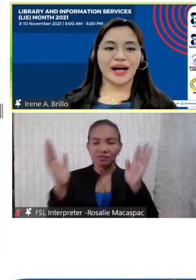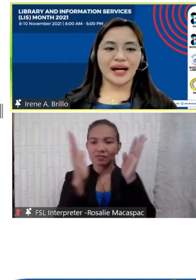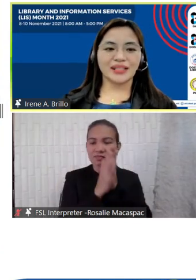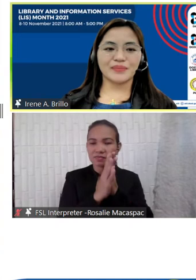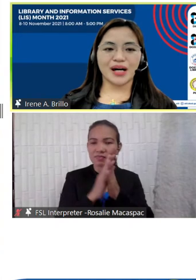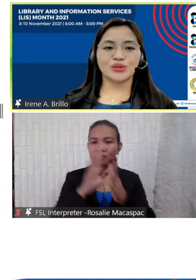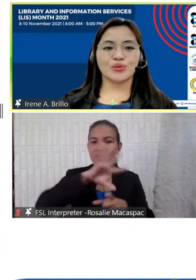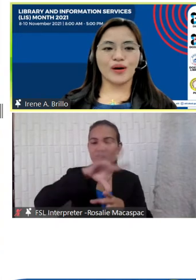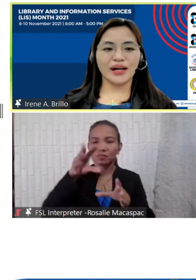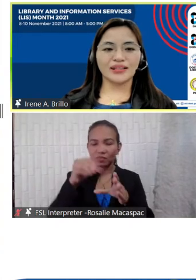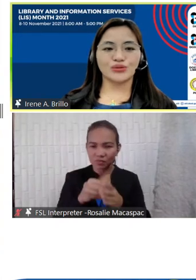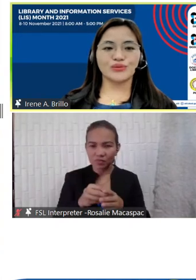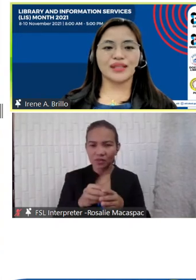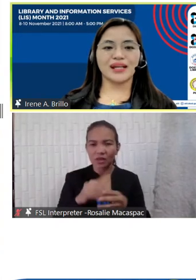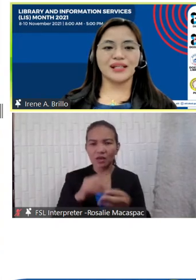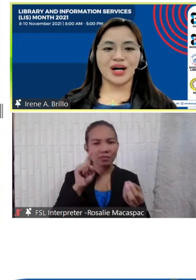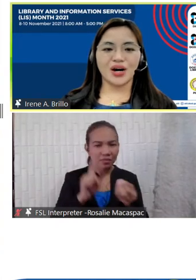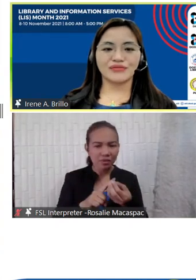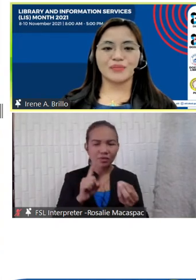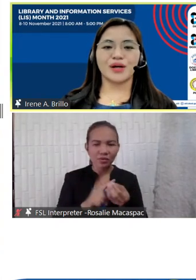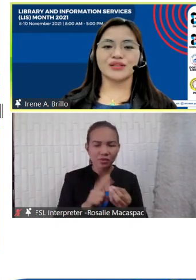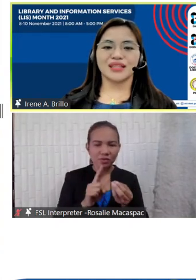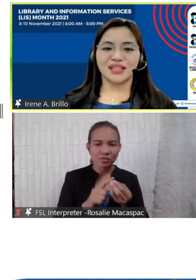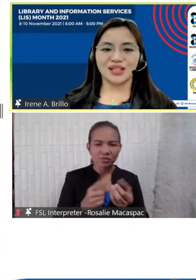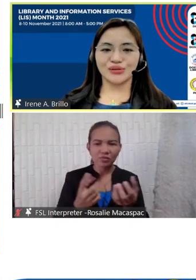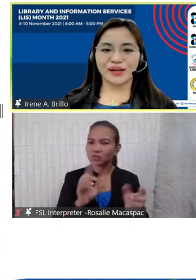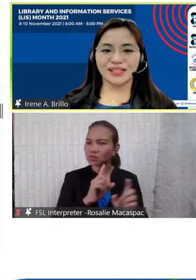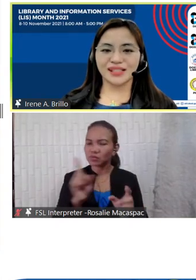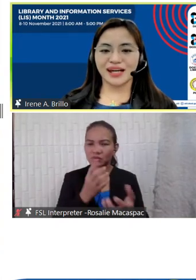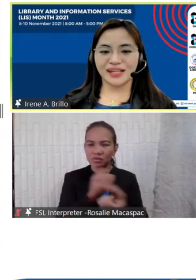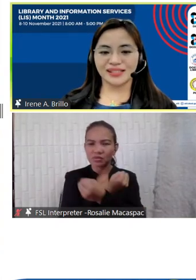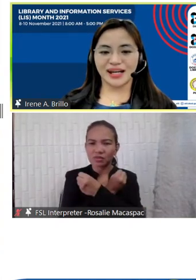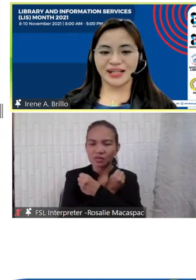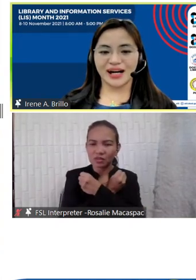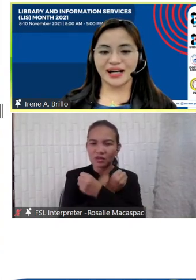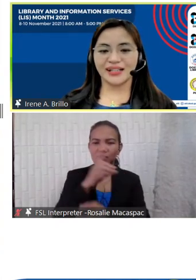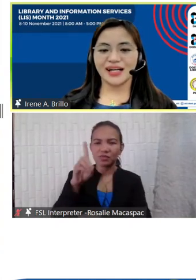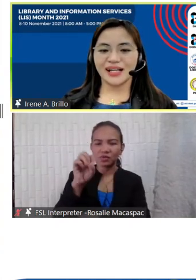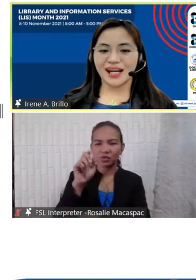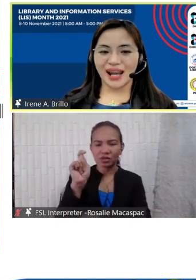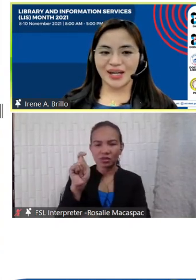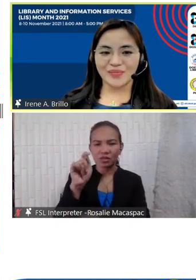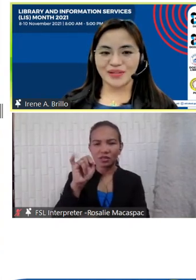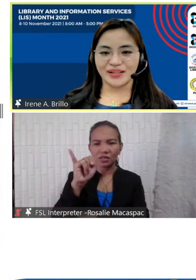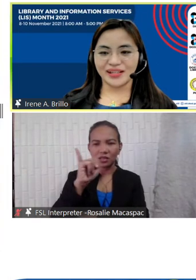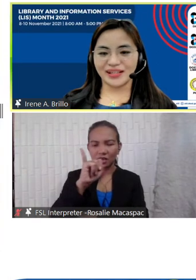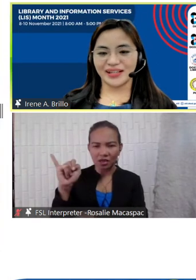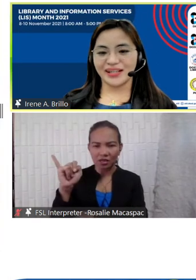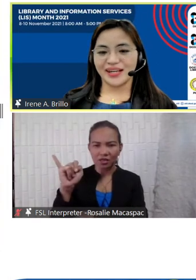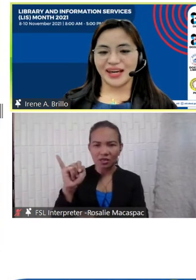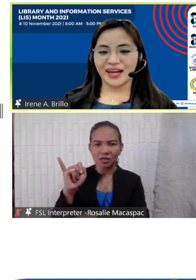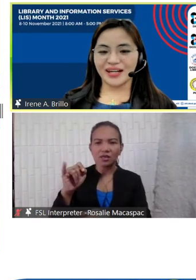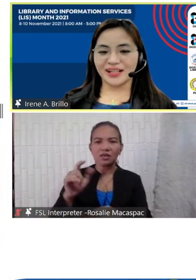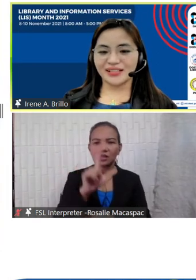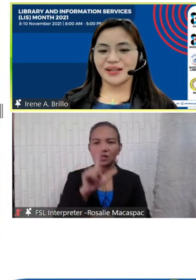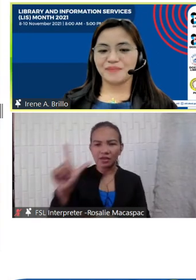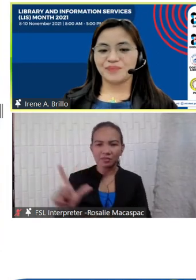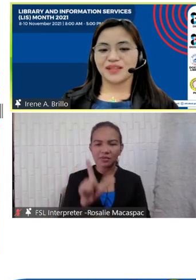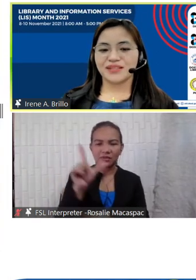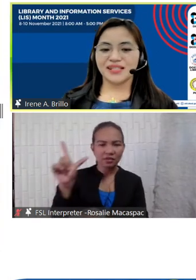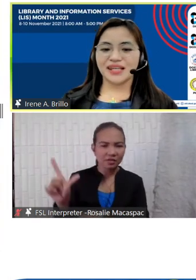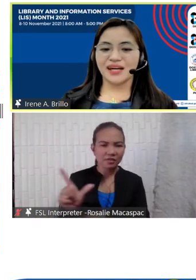to write about what do they love about DOST-STII library.